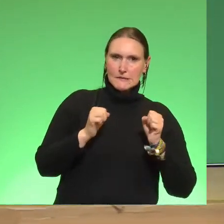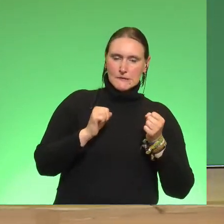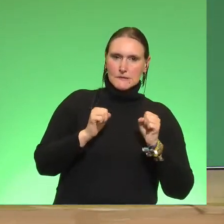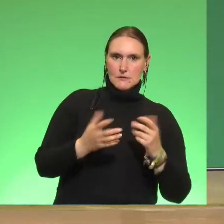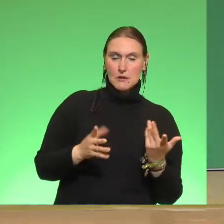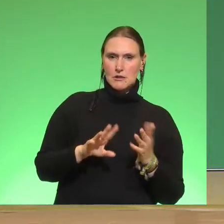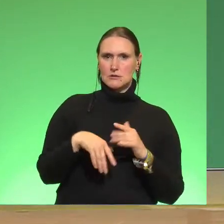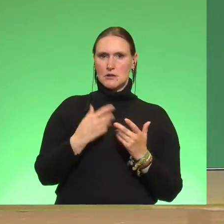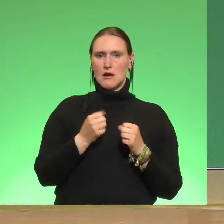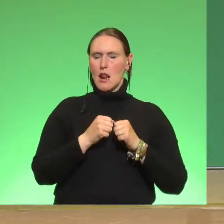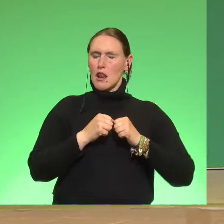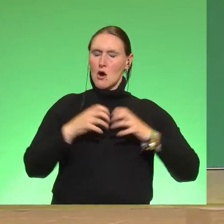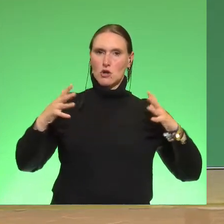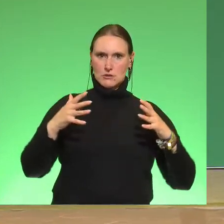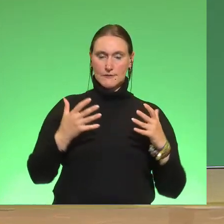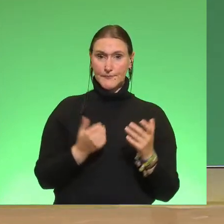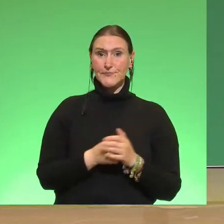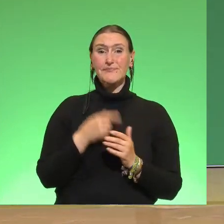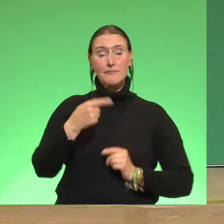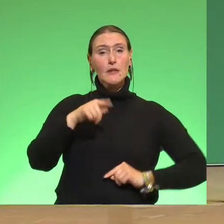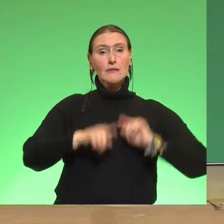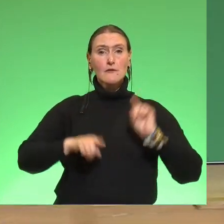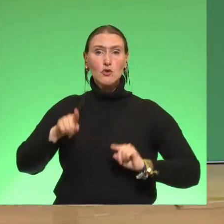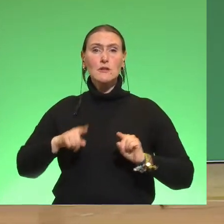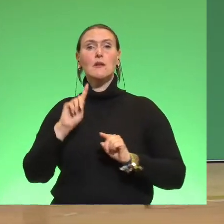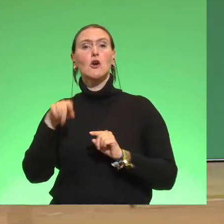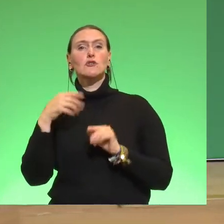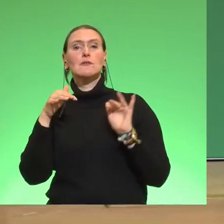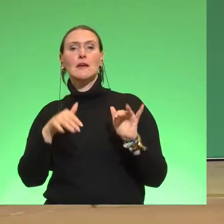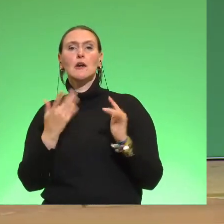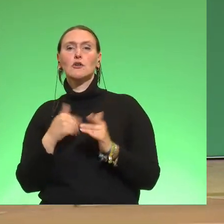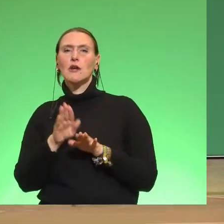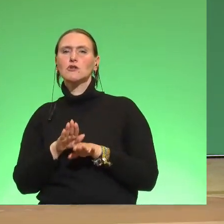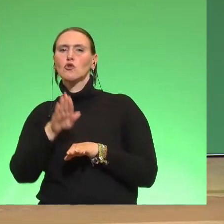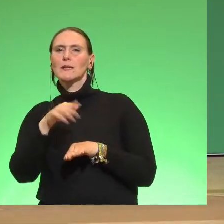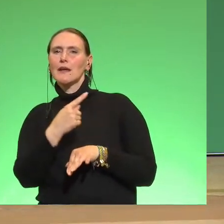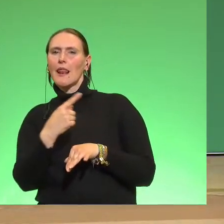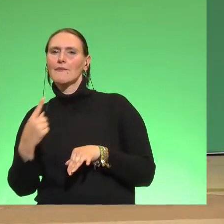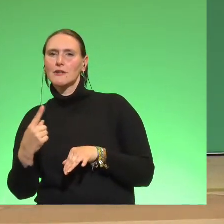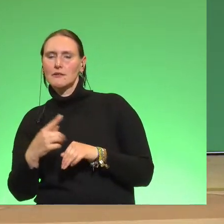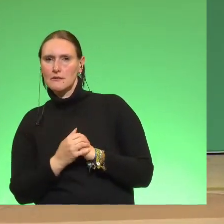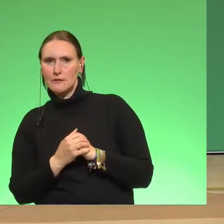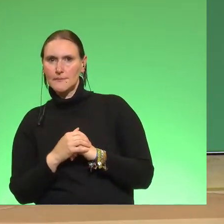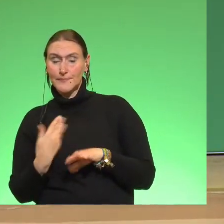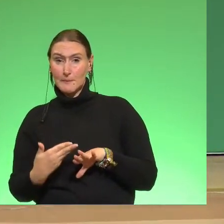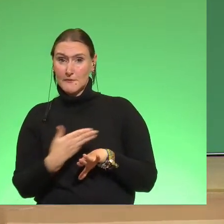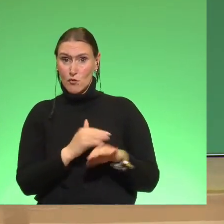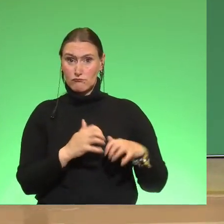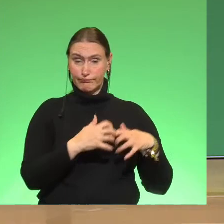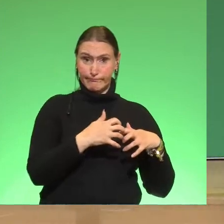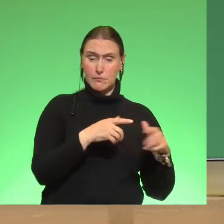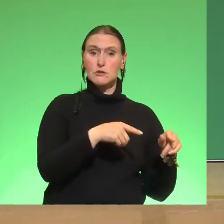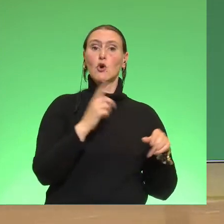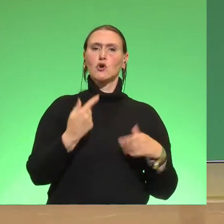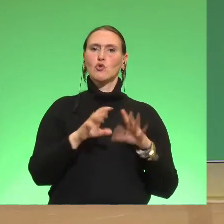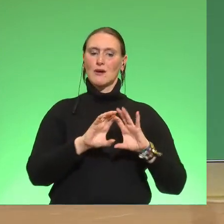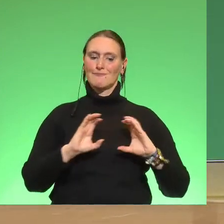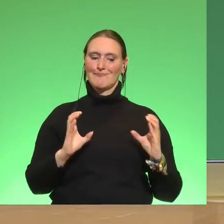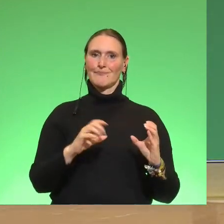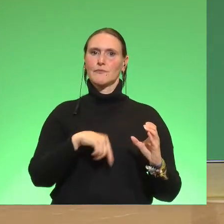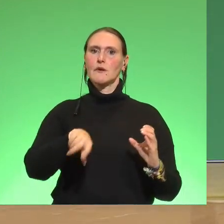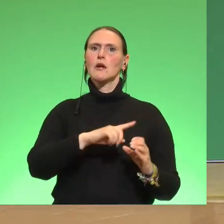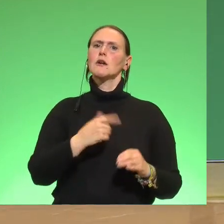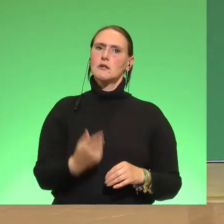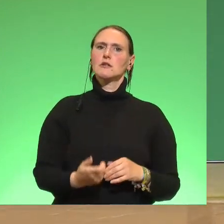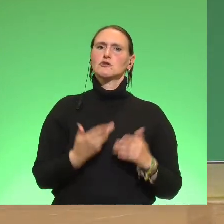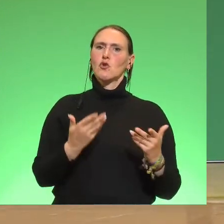a very significant difference with Okoye-Wezer's Documenta 11, which was built on the idea of a certain global south radically